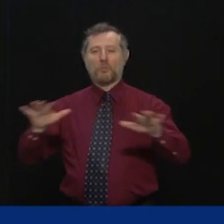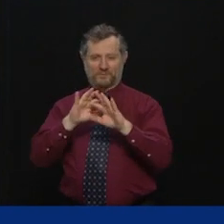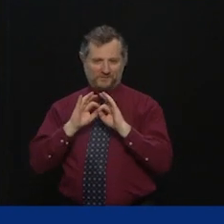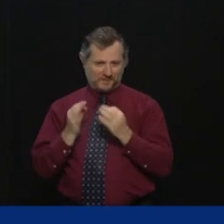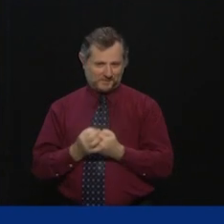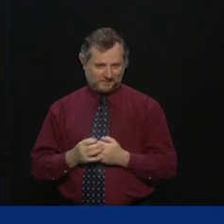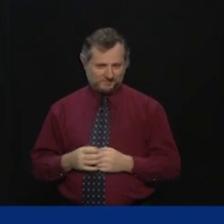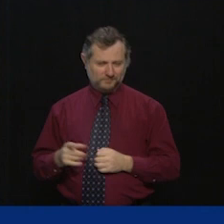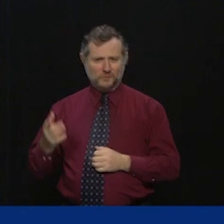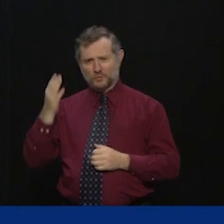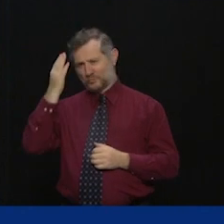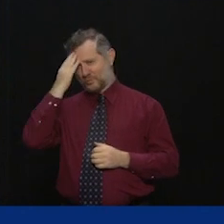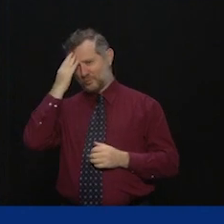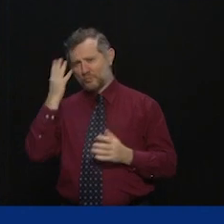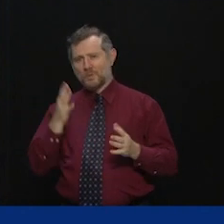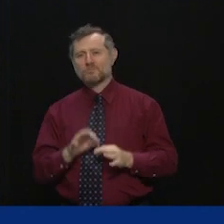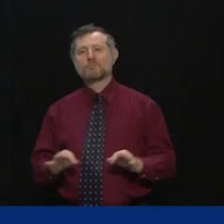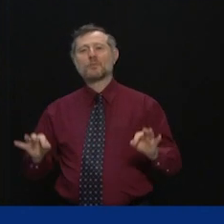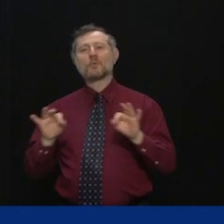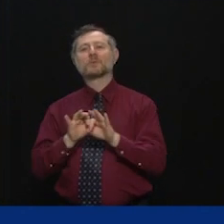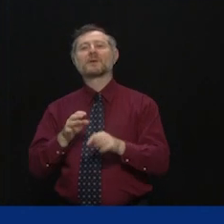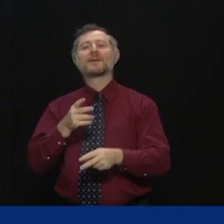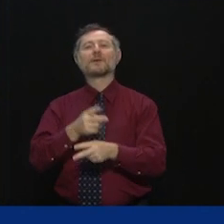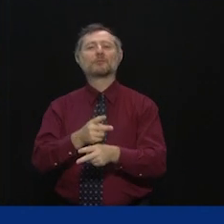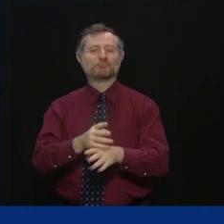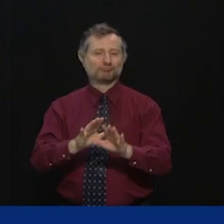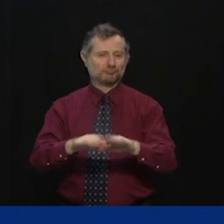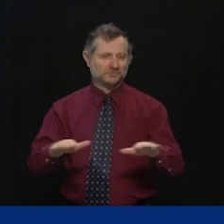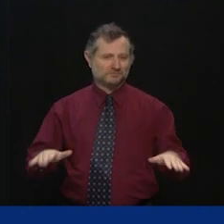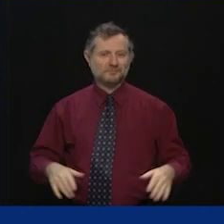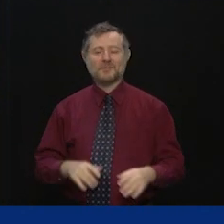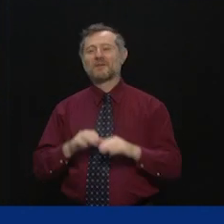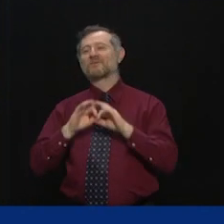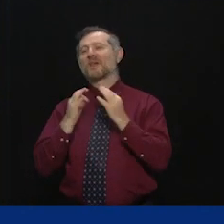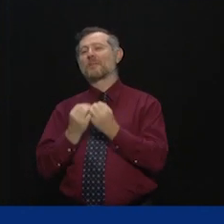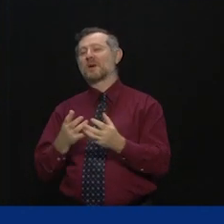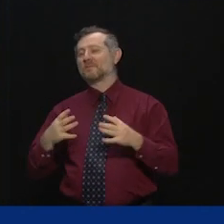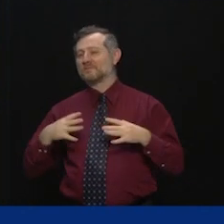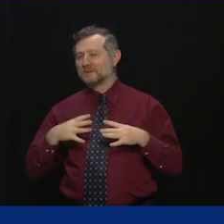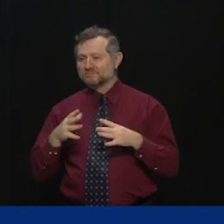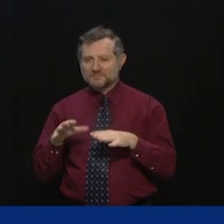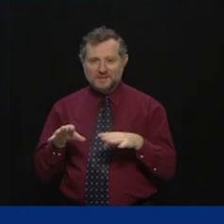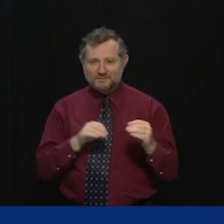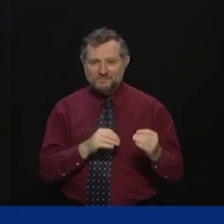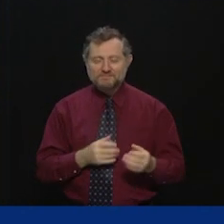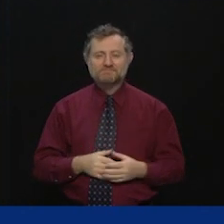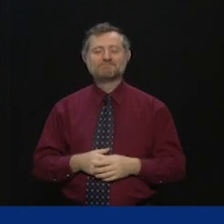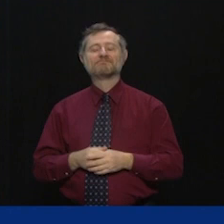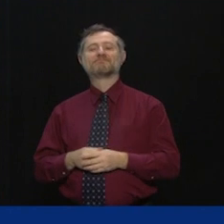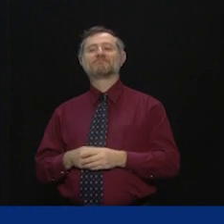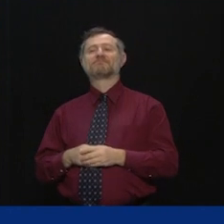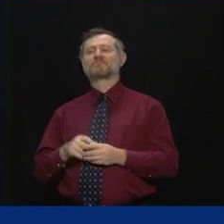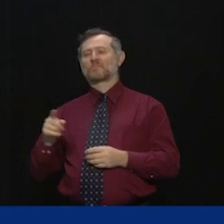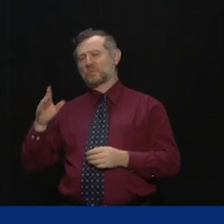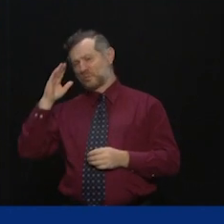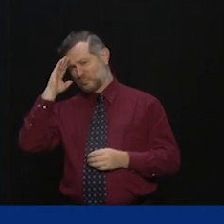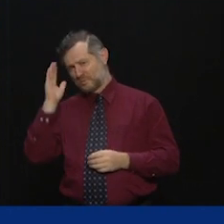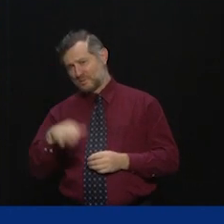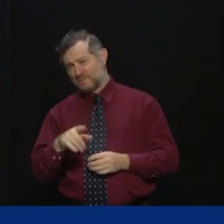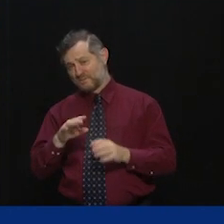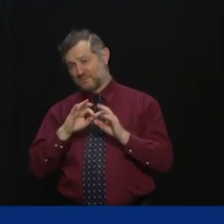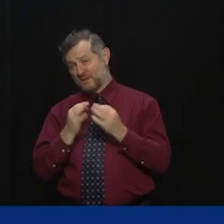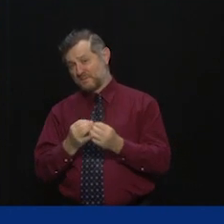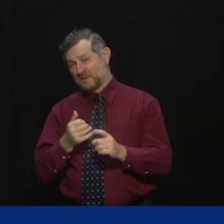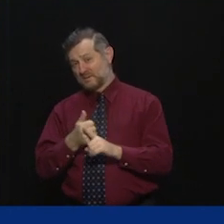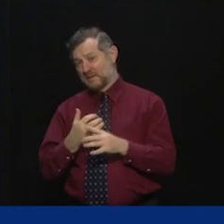health care and family leave, somebody who understood that you really can't have a healthy family or a healthy